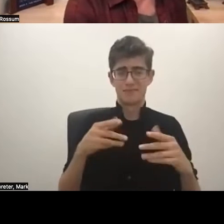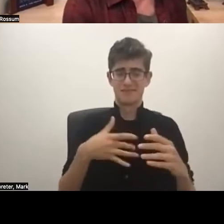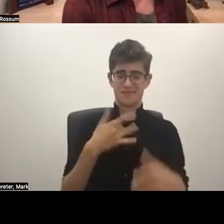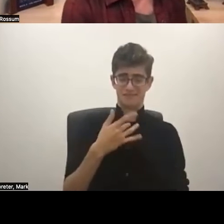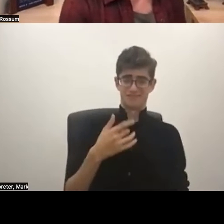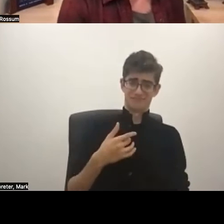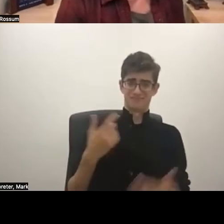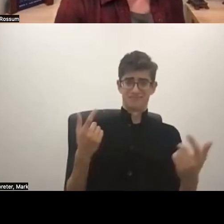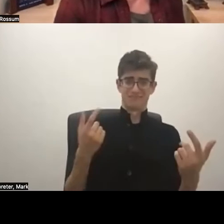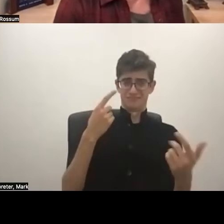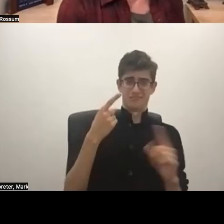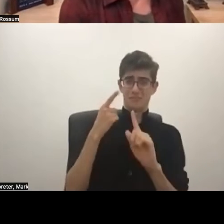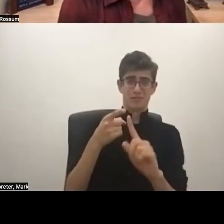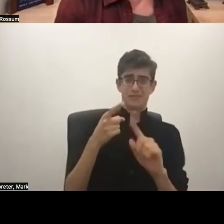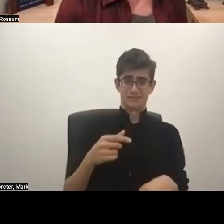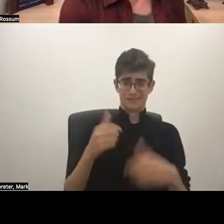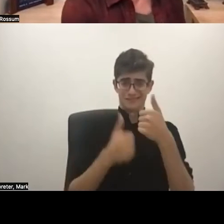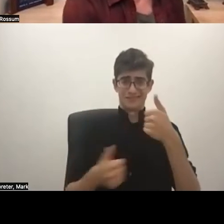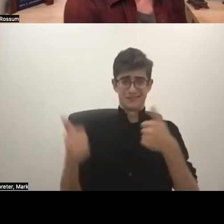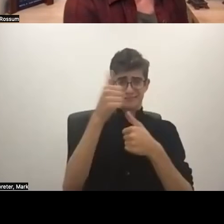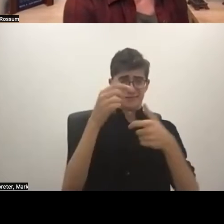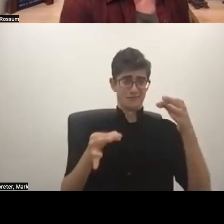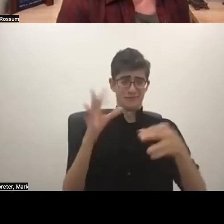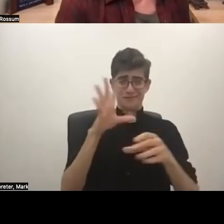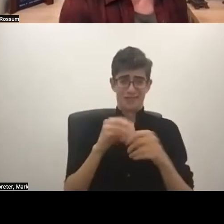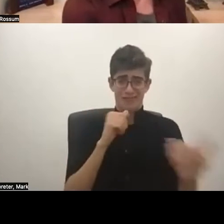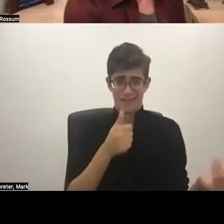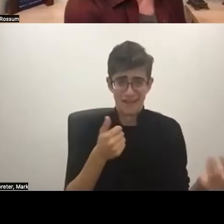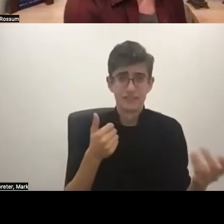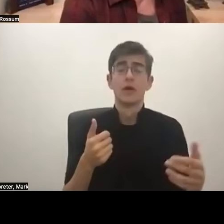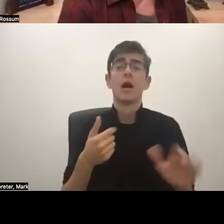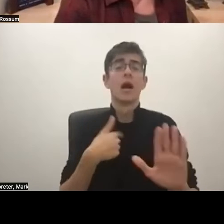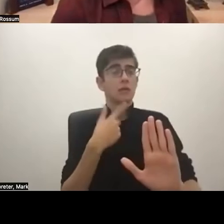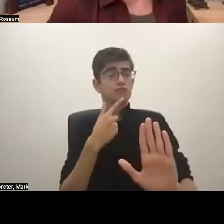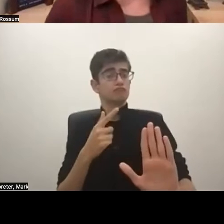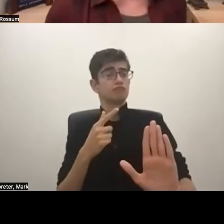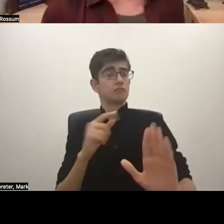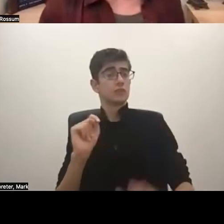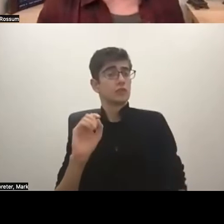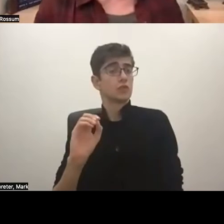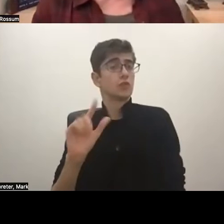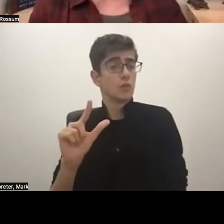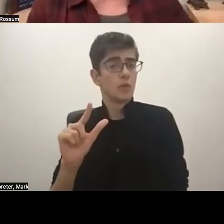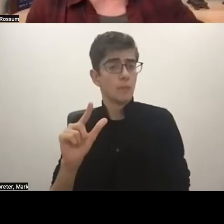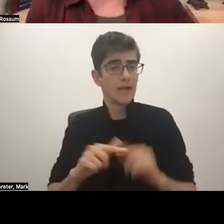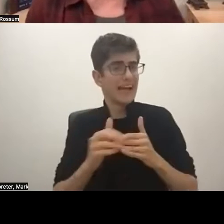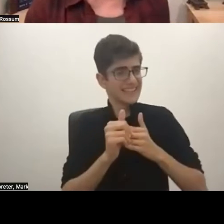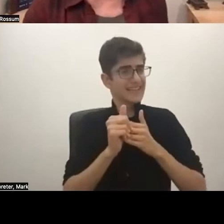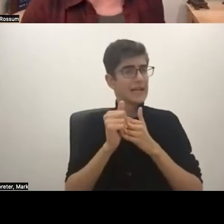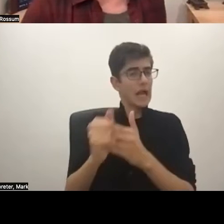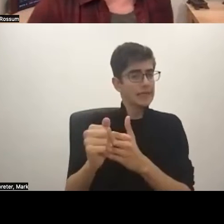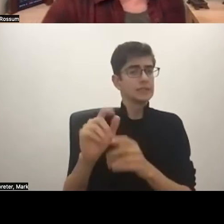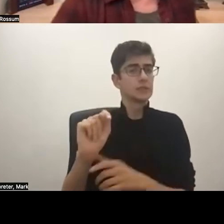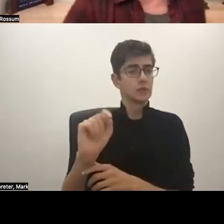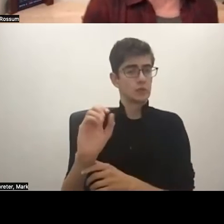do? And I think that what I would say is that, let's use it as a tool, but as a guided tool, right? When